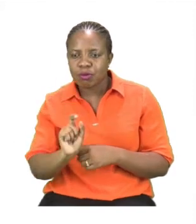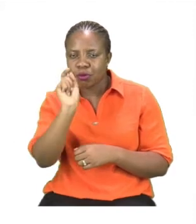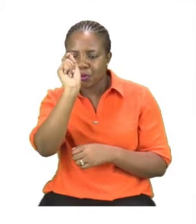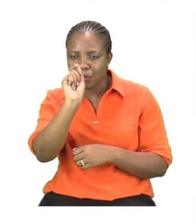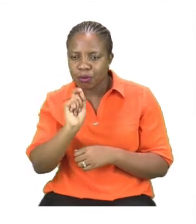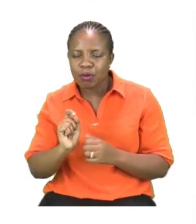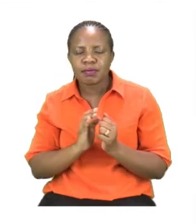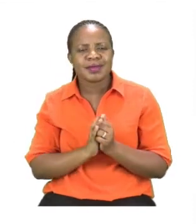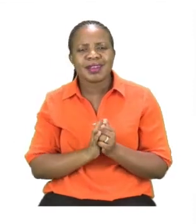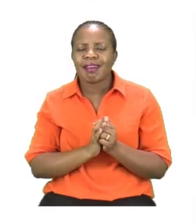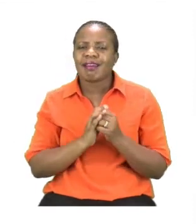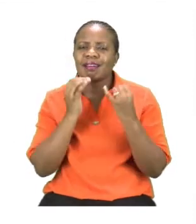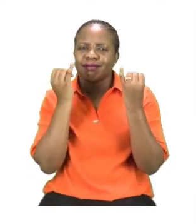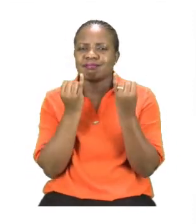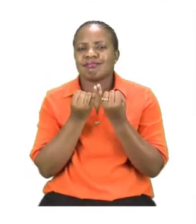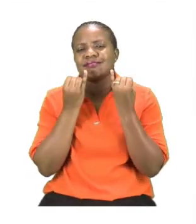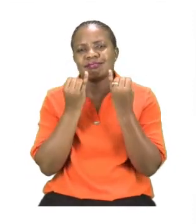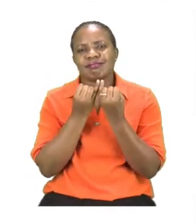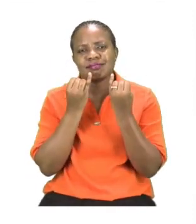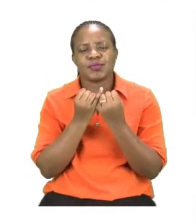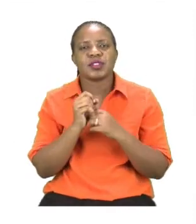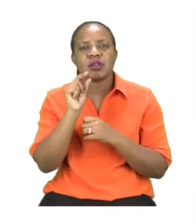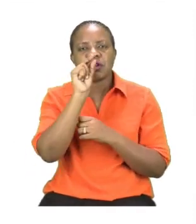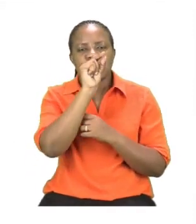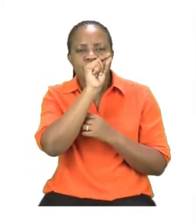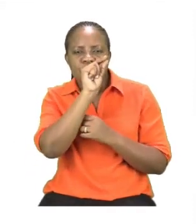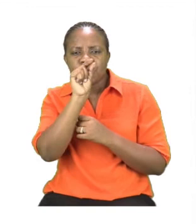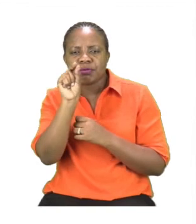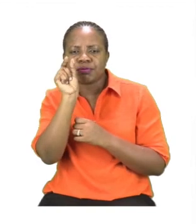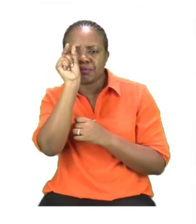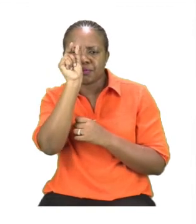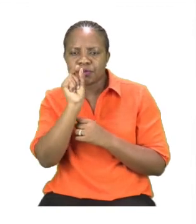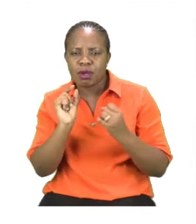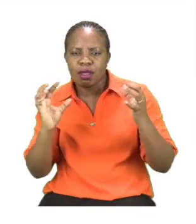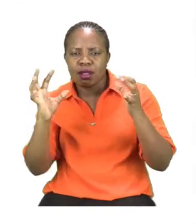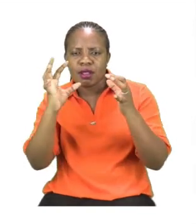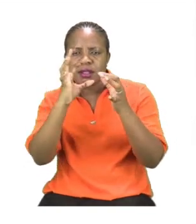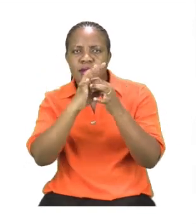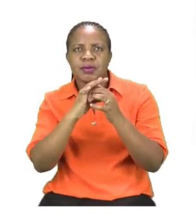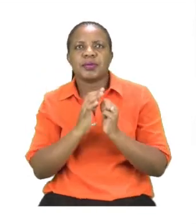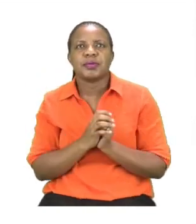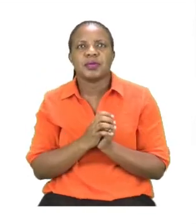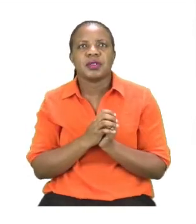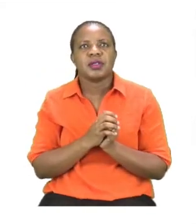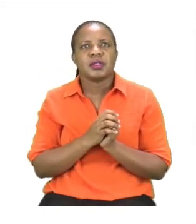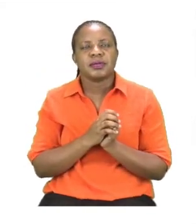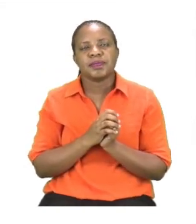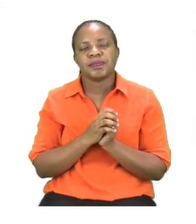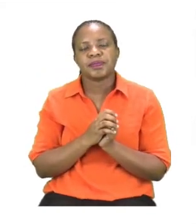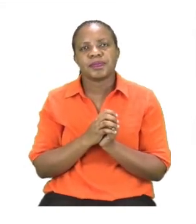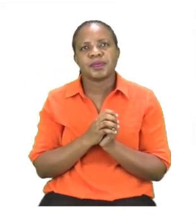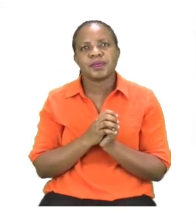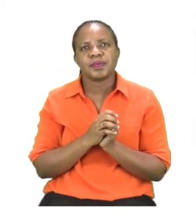and they actually become different words from different letters. Let us try and